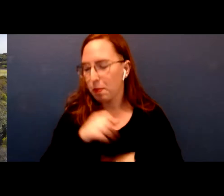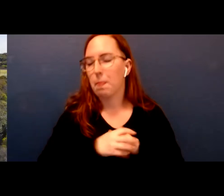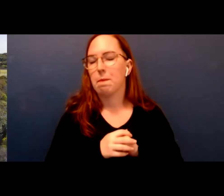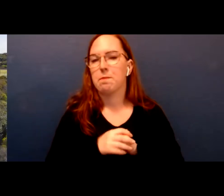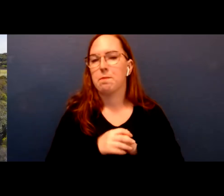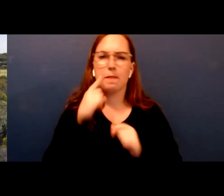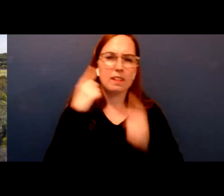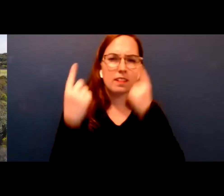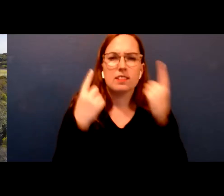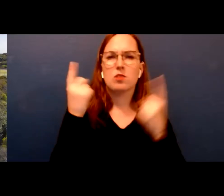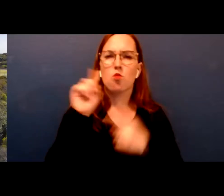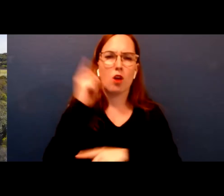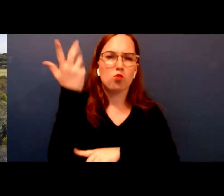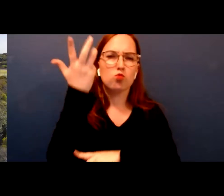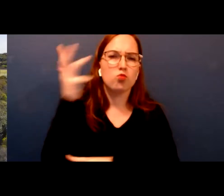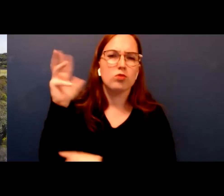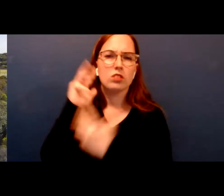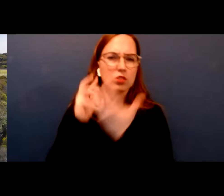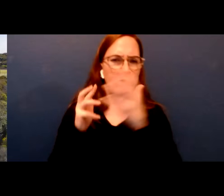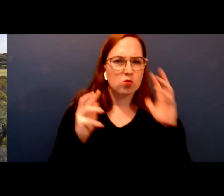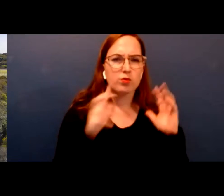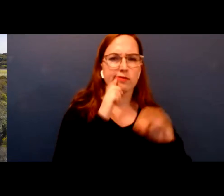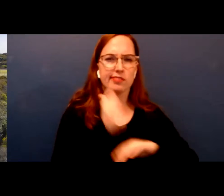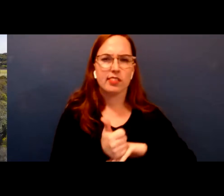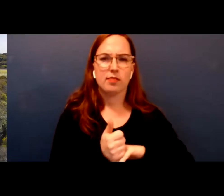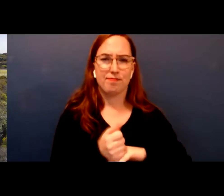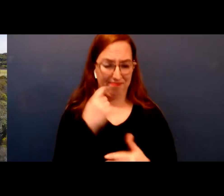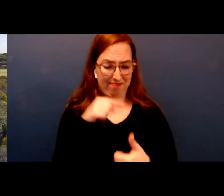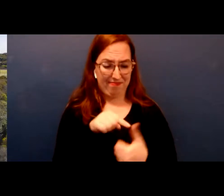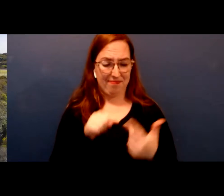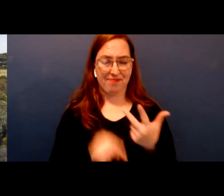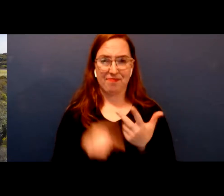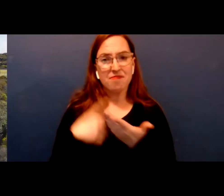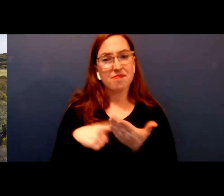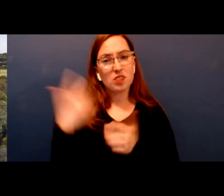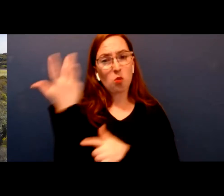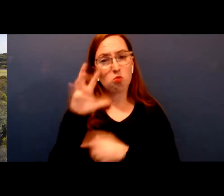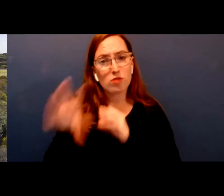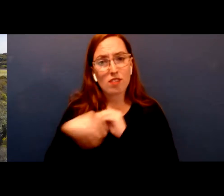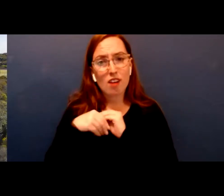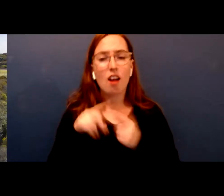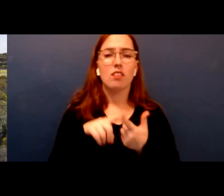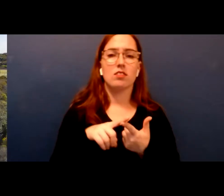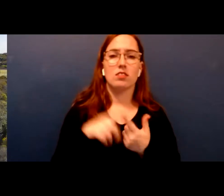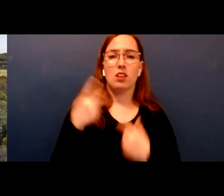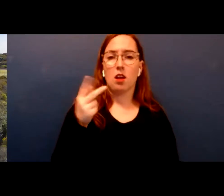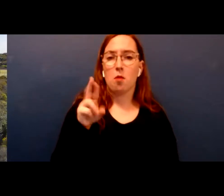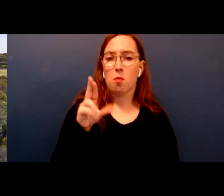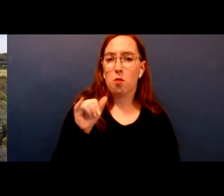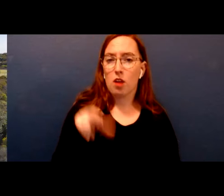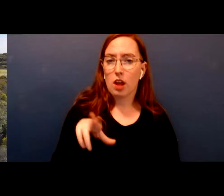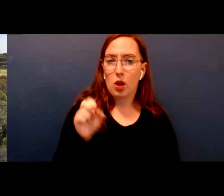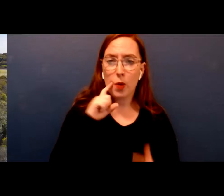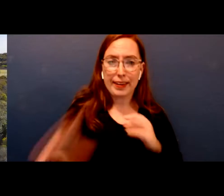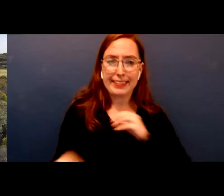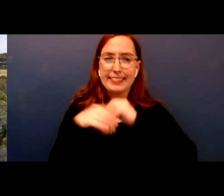woodland areas, expanding the woodlands in each of those 3 scenarios, expanding the prairies in each of those scenarios creates carbon